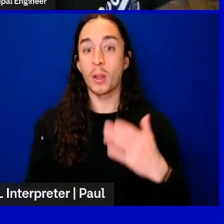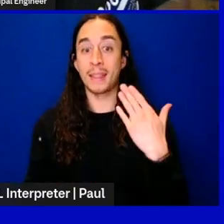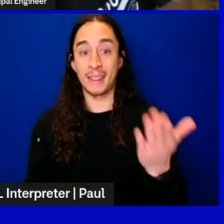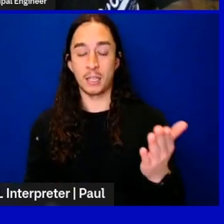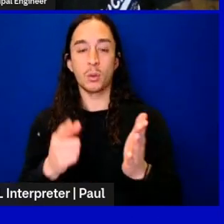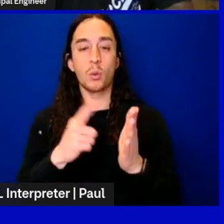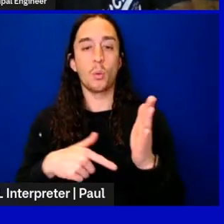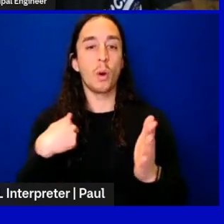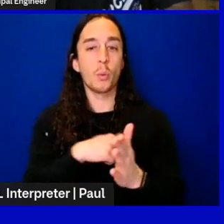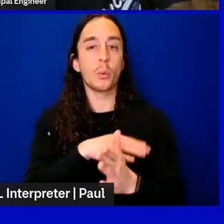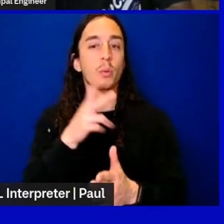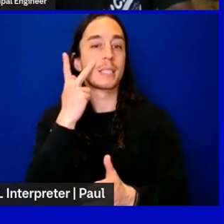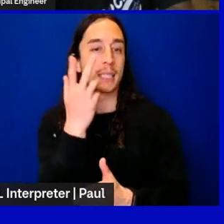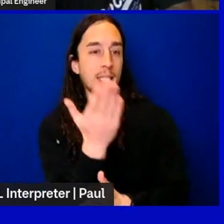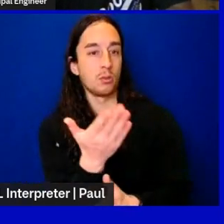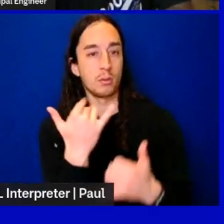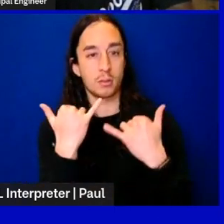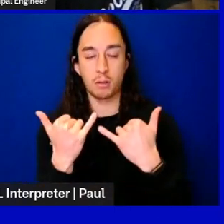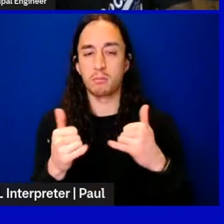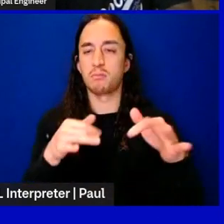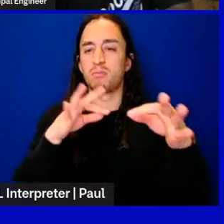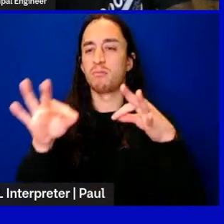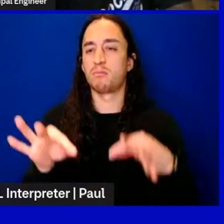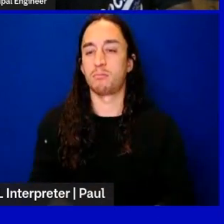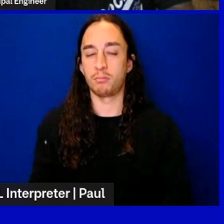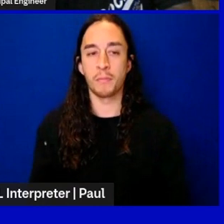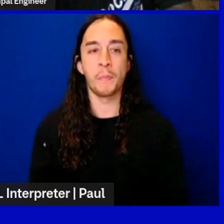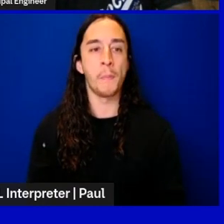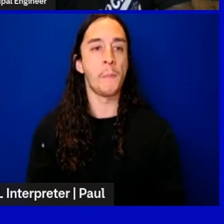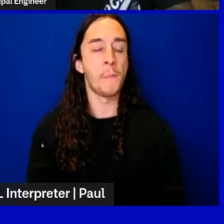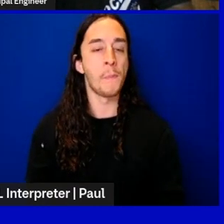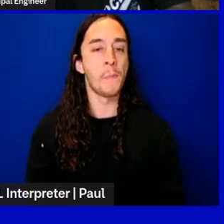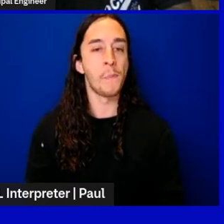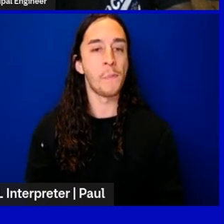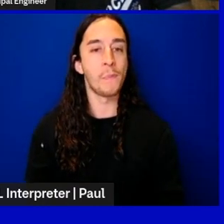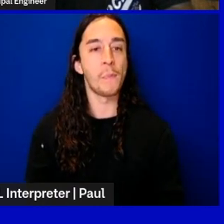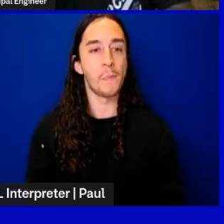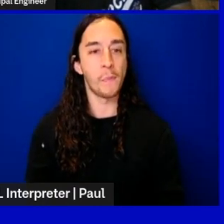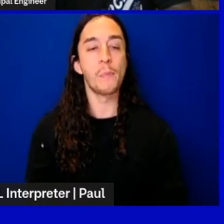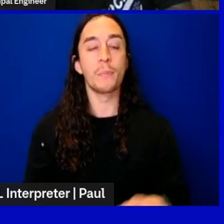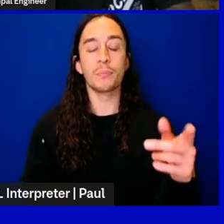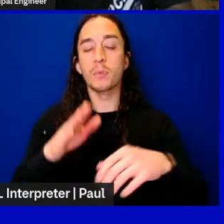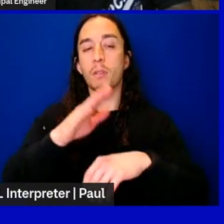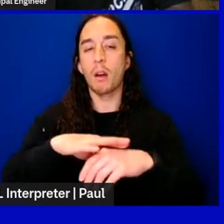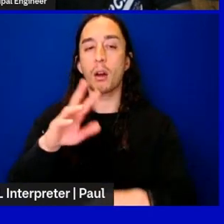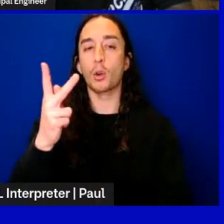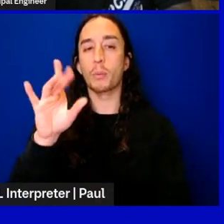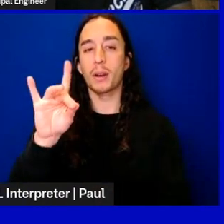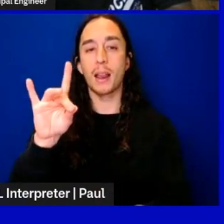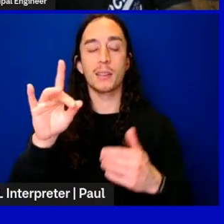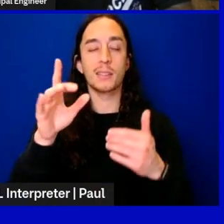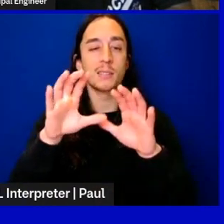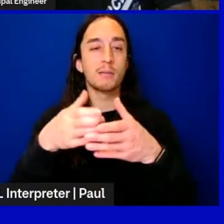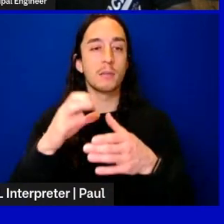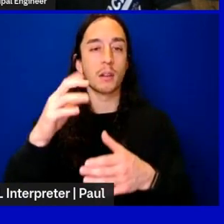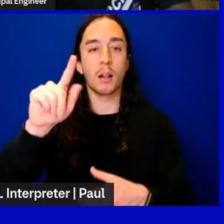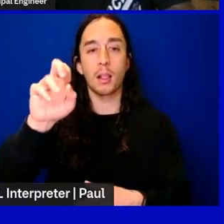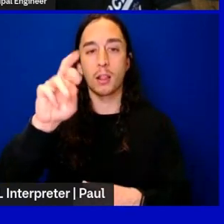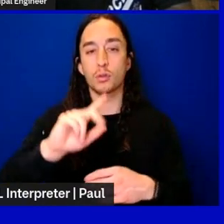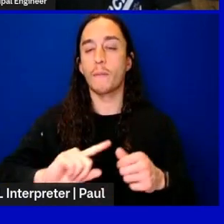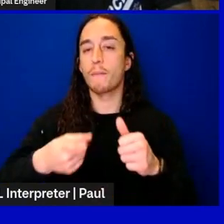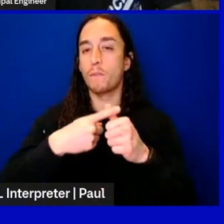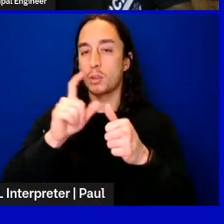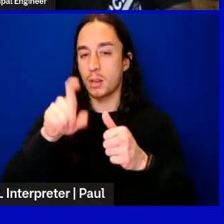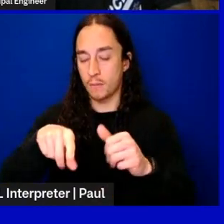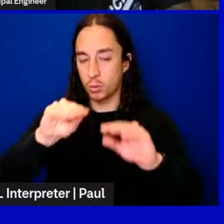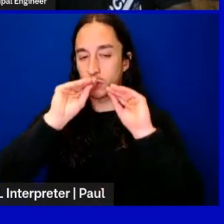here now. I will give a walkthrough of it. So like I mentioned, so this is on Kubernetes cluster. First of all, we need to install a Kubernetes cluster